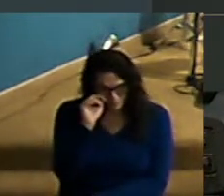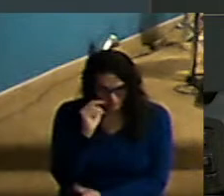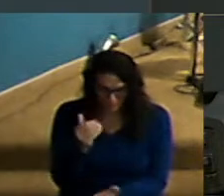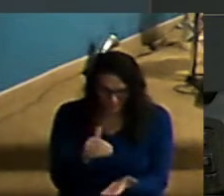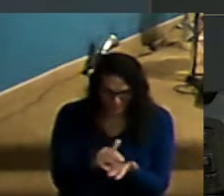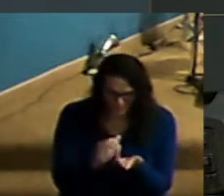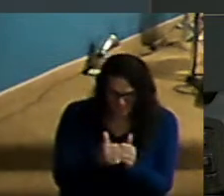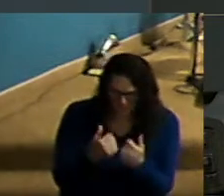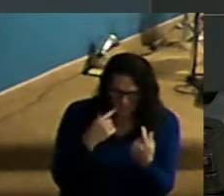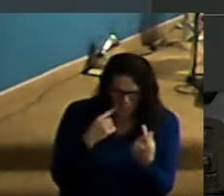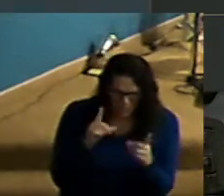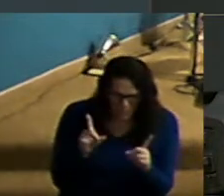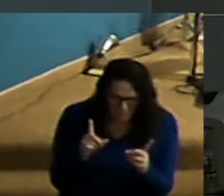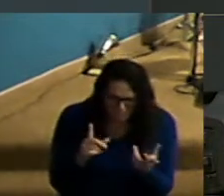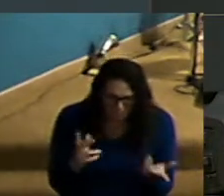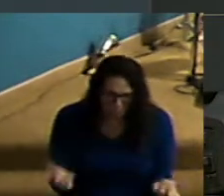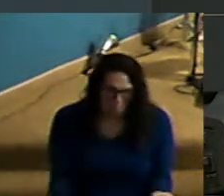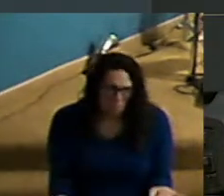works.